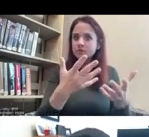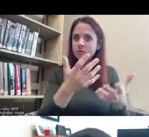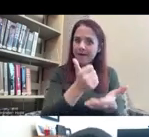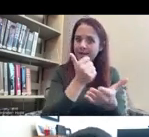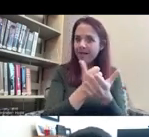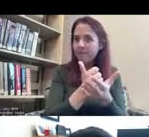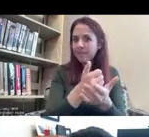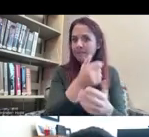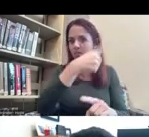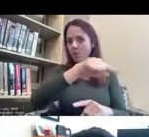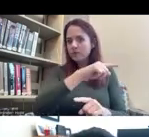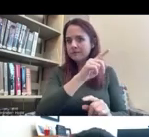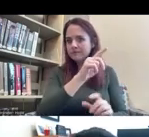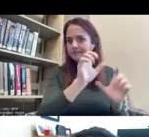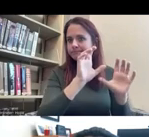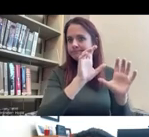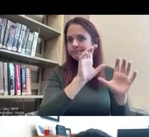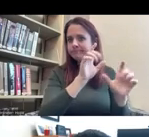those patients.